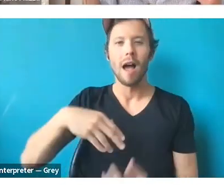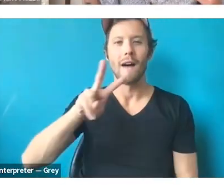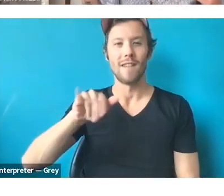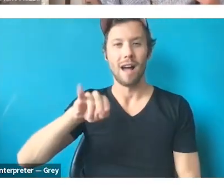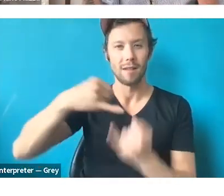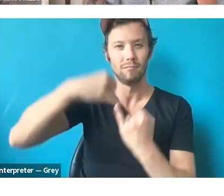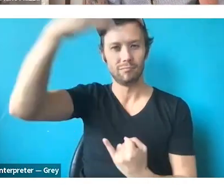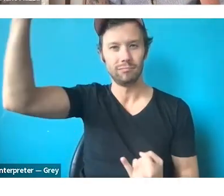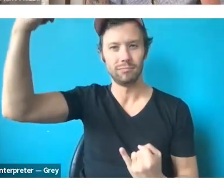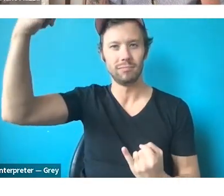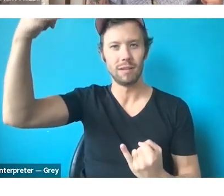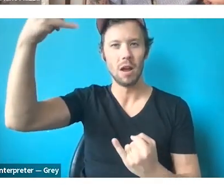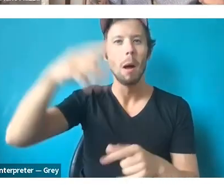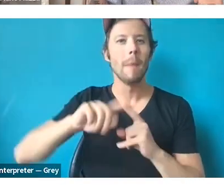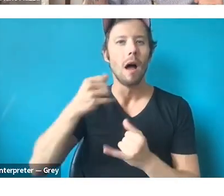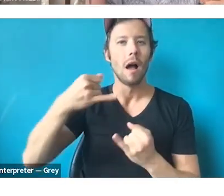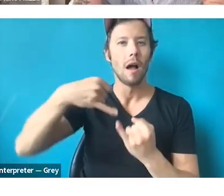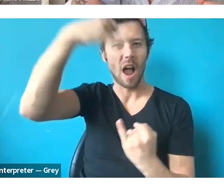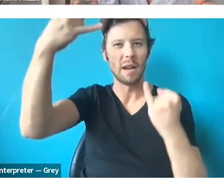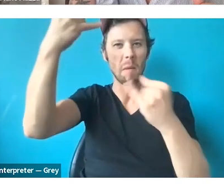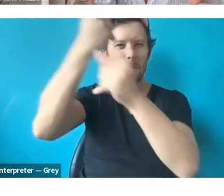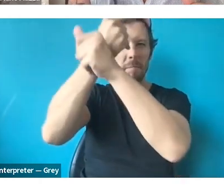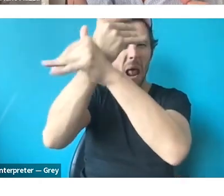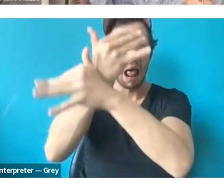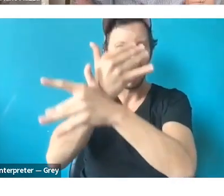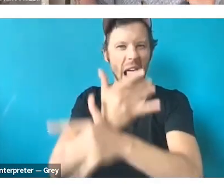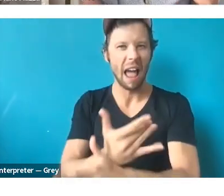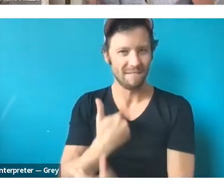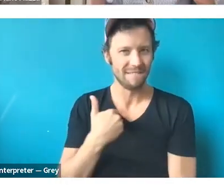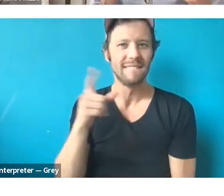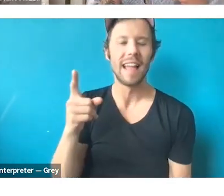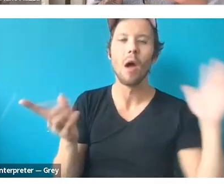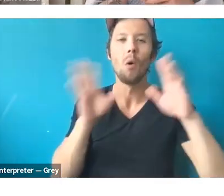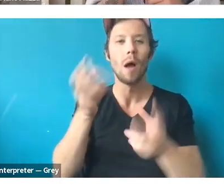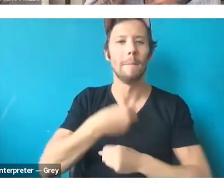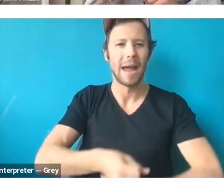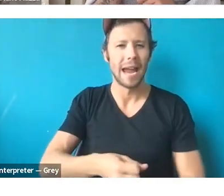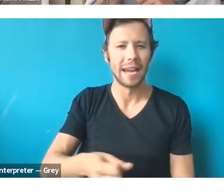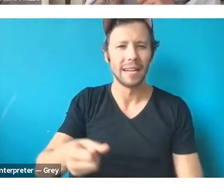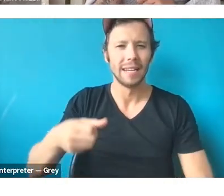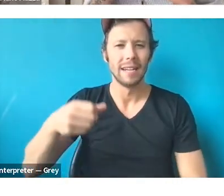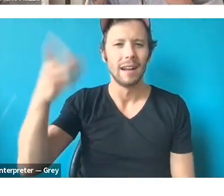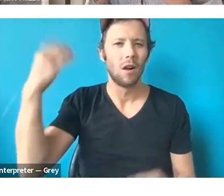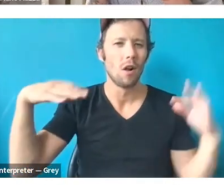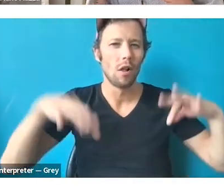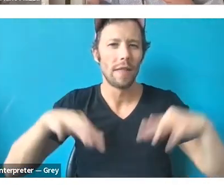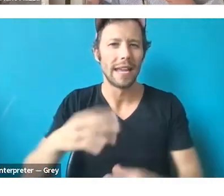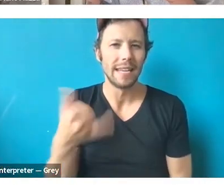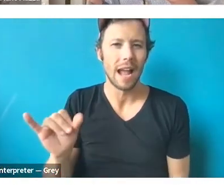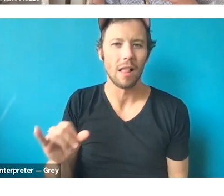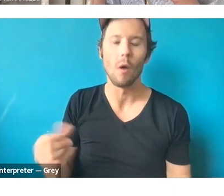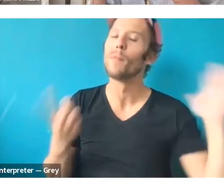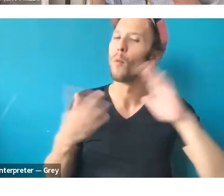very beautiful oh my God, my brain, yellow. My friend Alex Crowder, who runs a company called Field